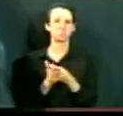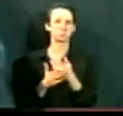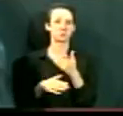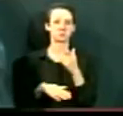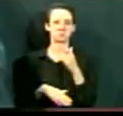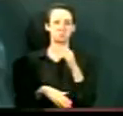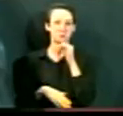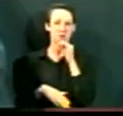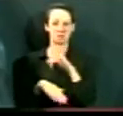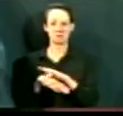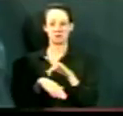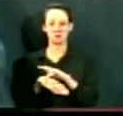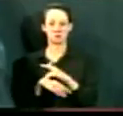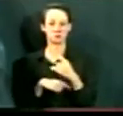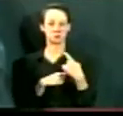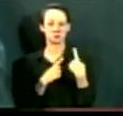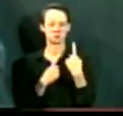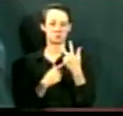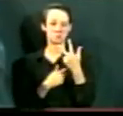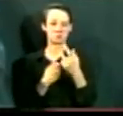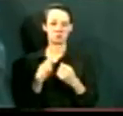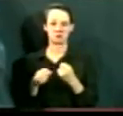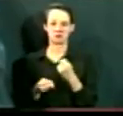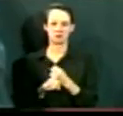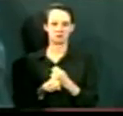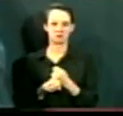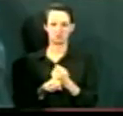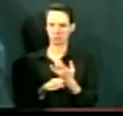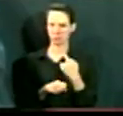for the last 3 years. We know that.